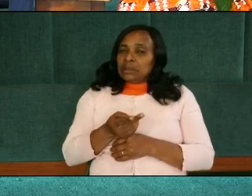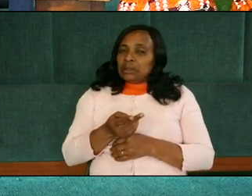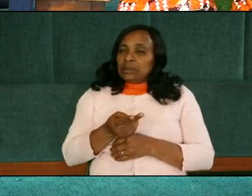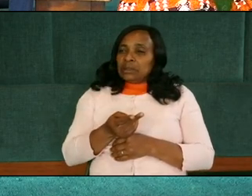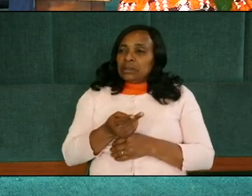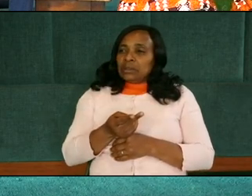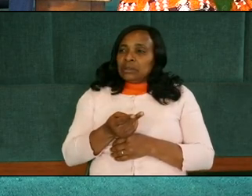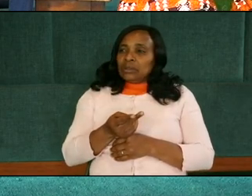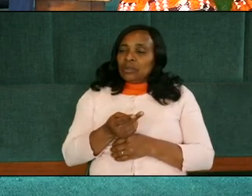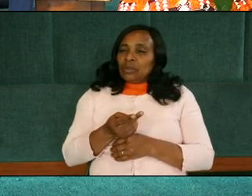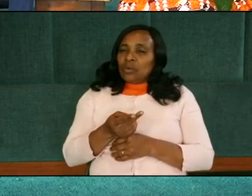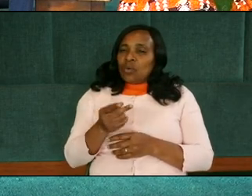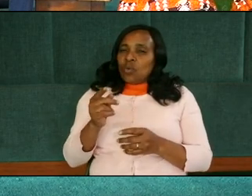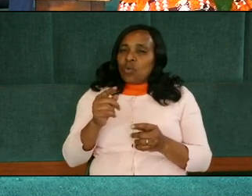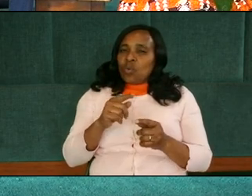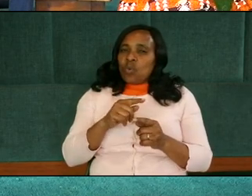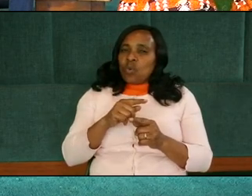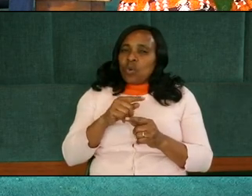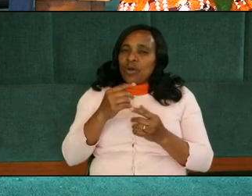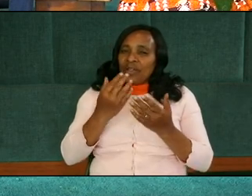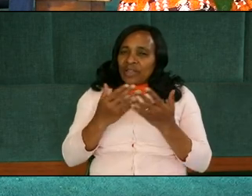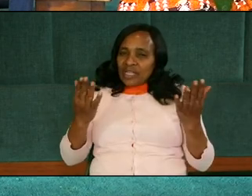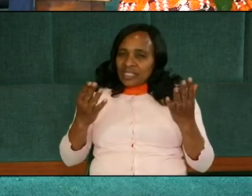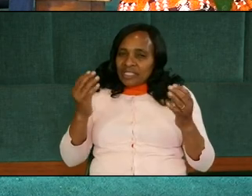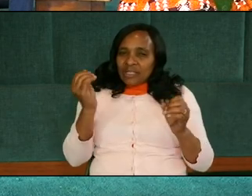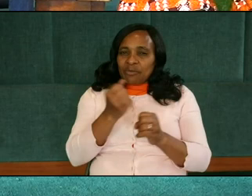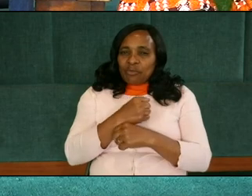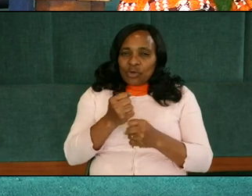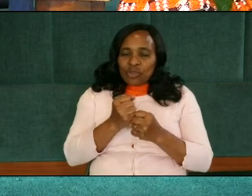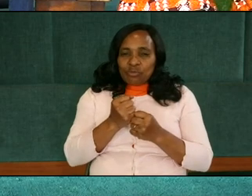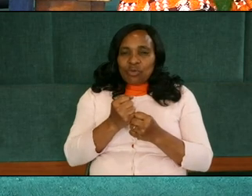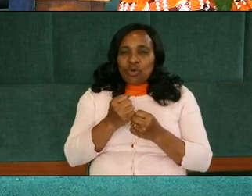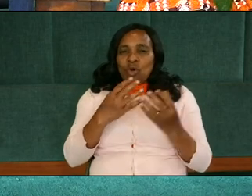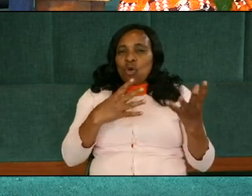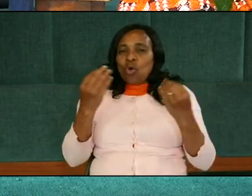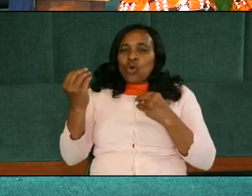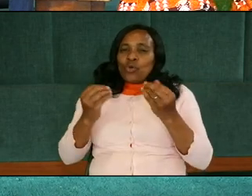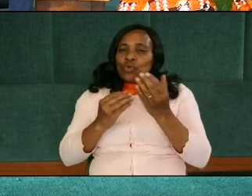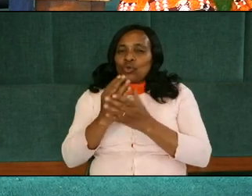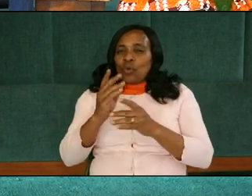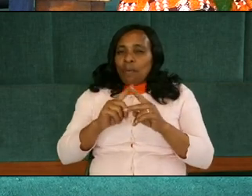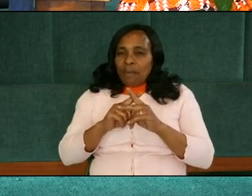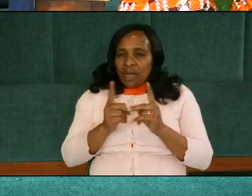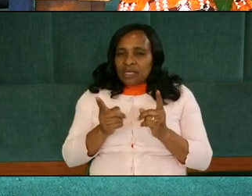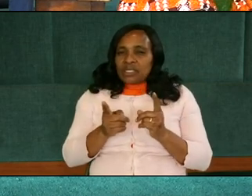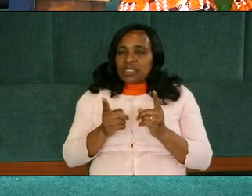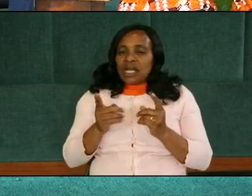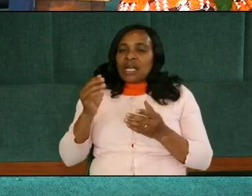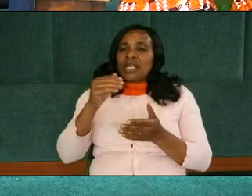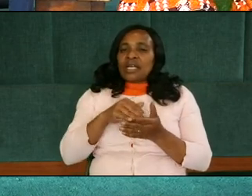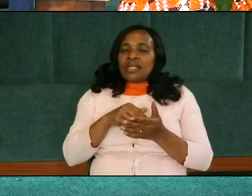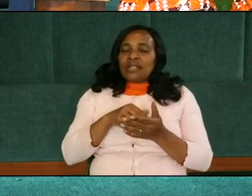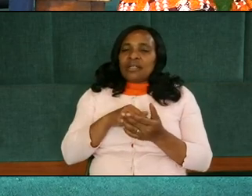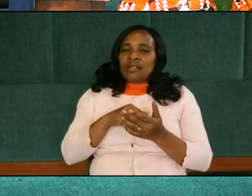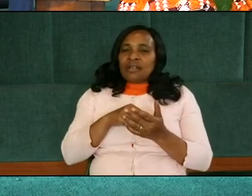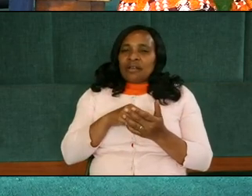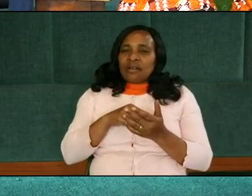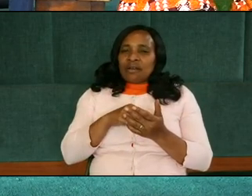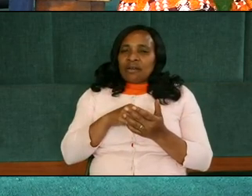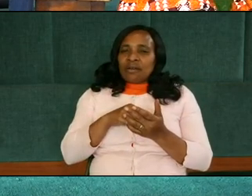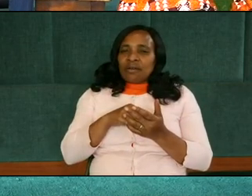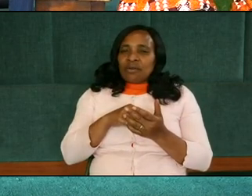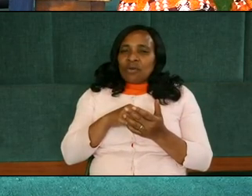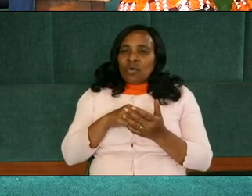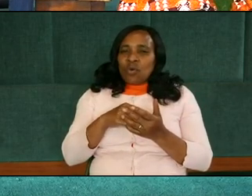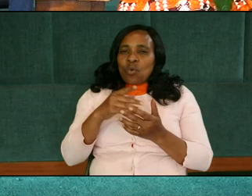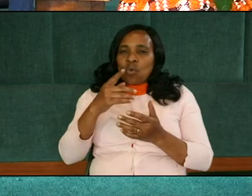well, you know, there are things you can't necessarily control, but again, what much